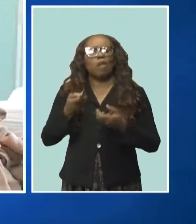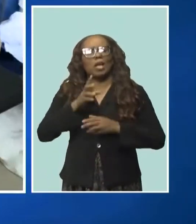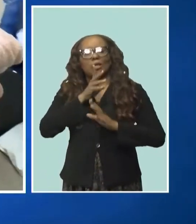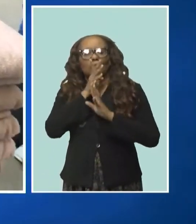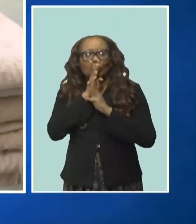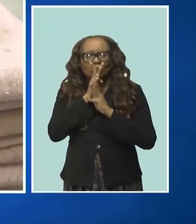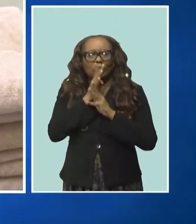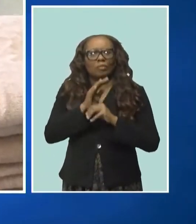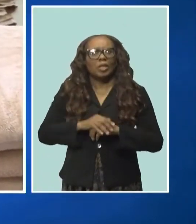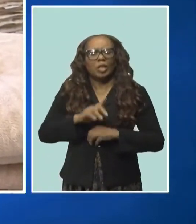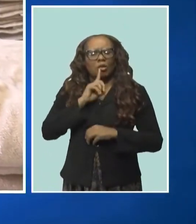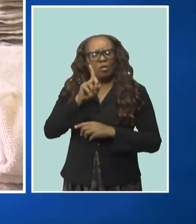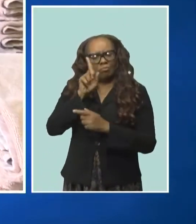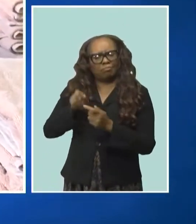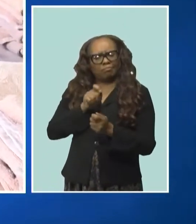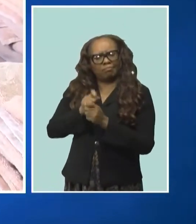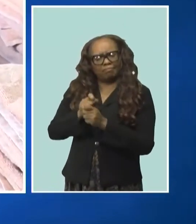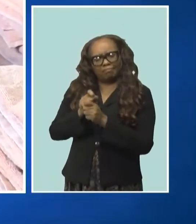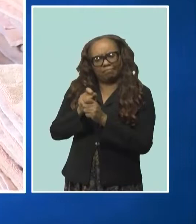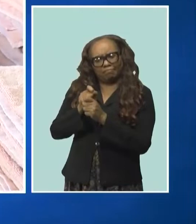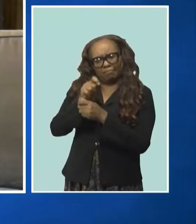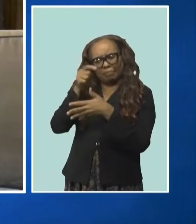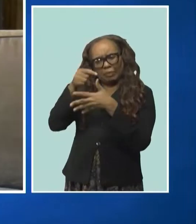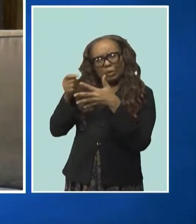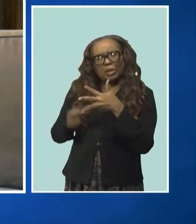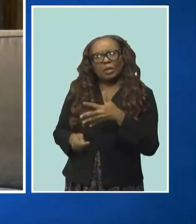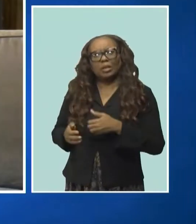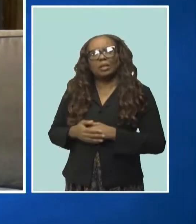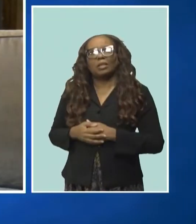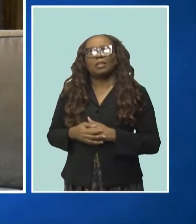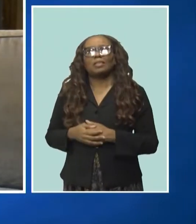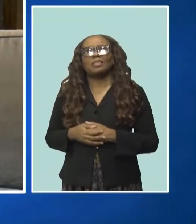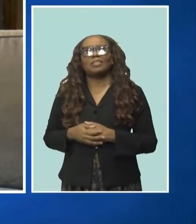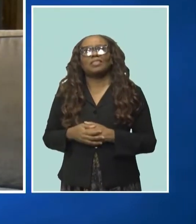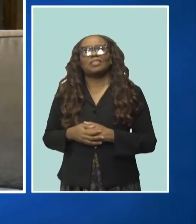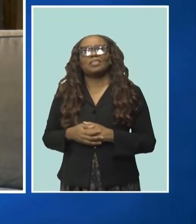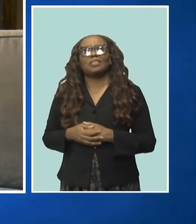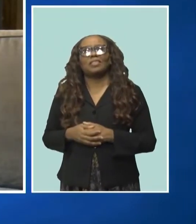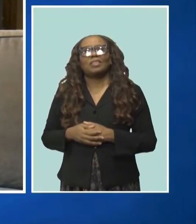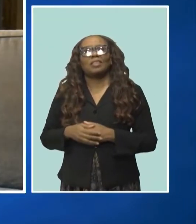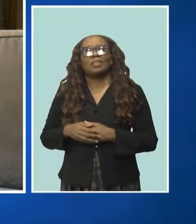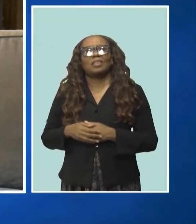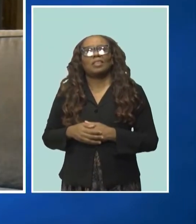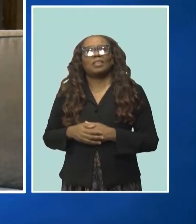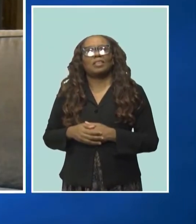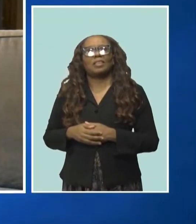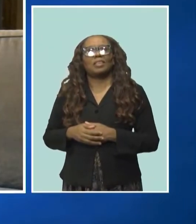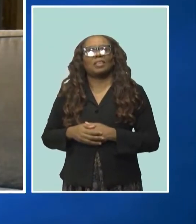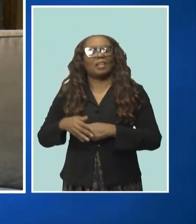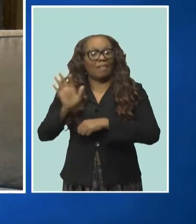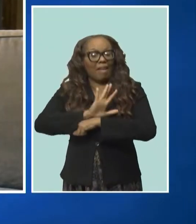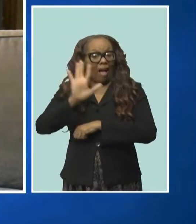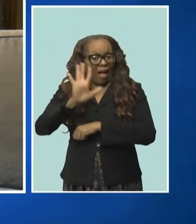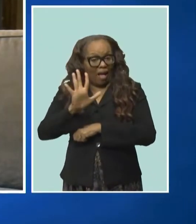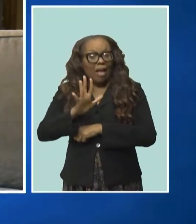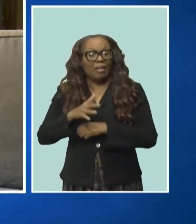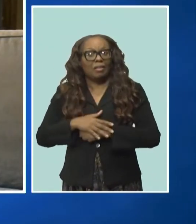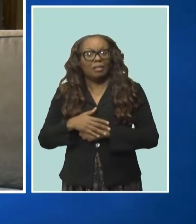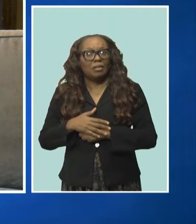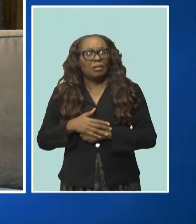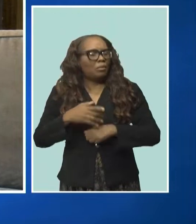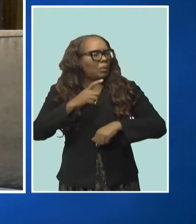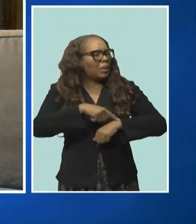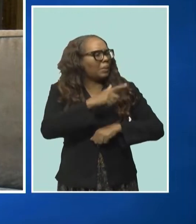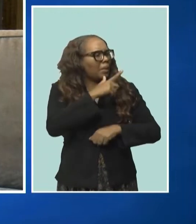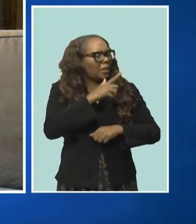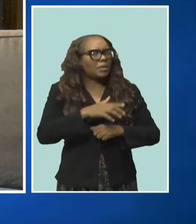attention to detail and time. 5 o'clock or let's go early. 5 o'clock or let's early. You come work tomorrow for 12 o'clock. What time is